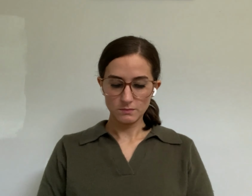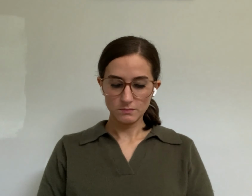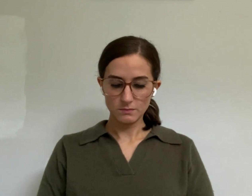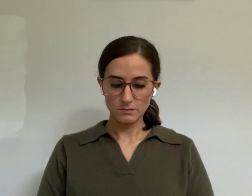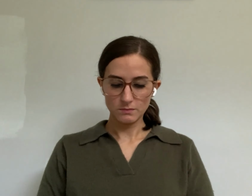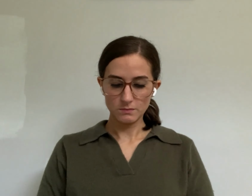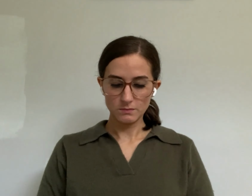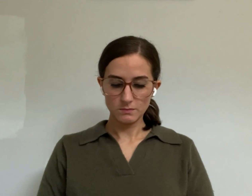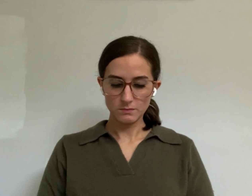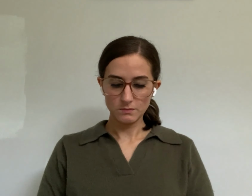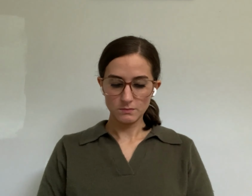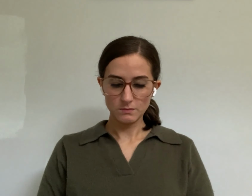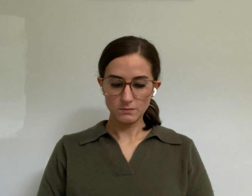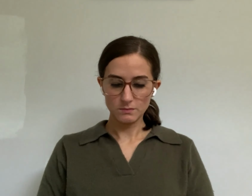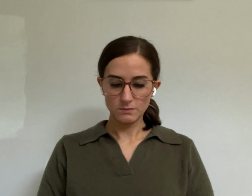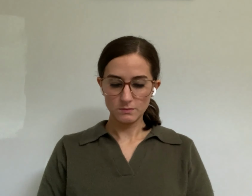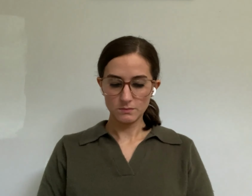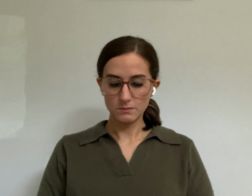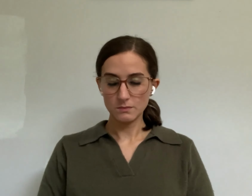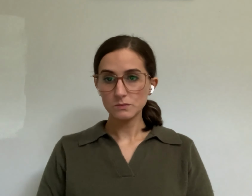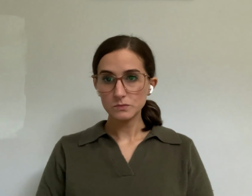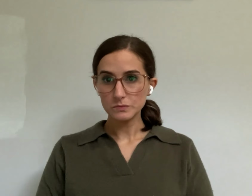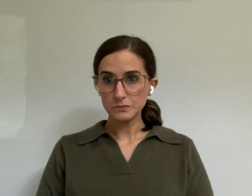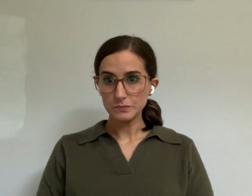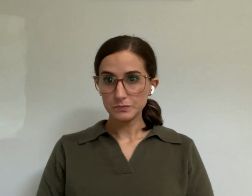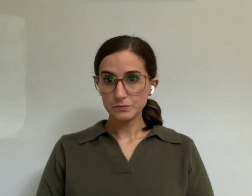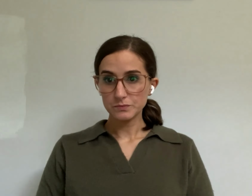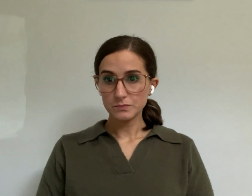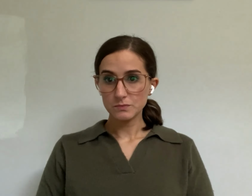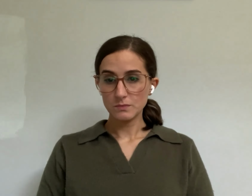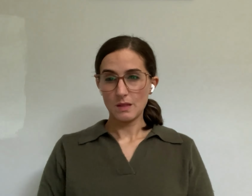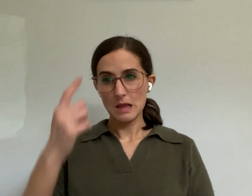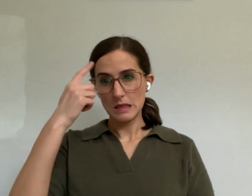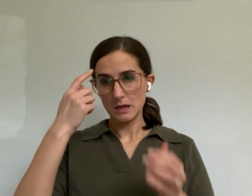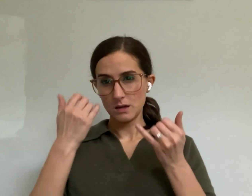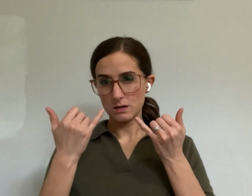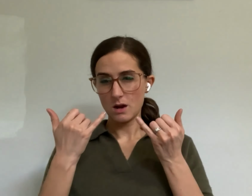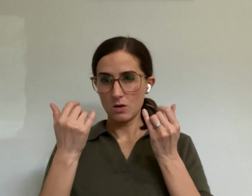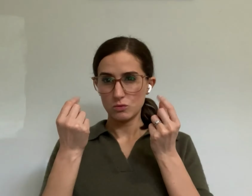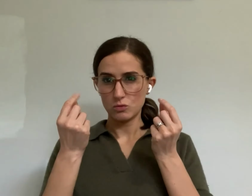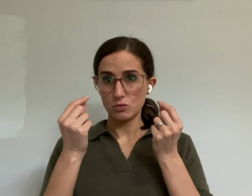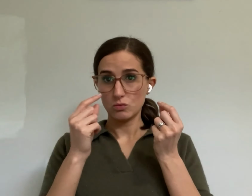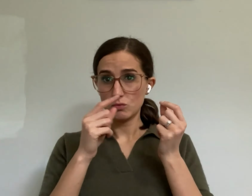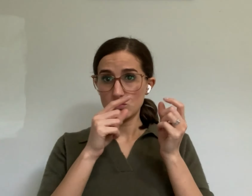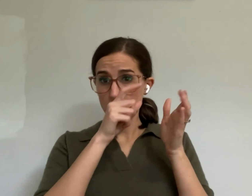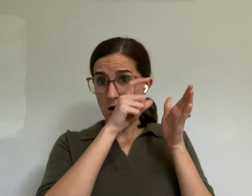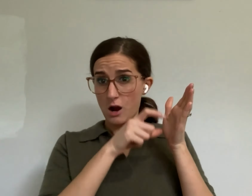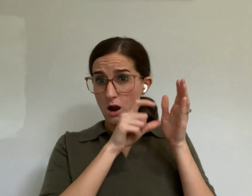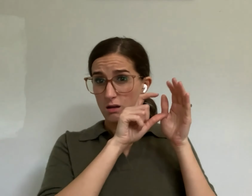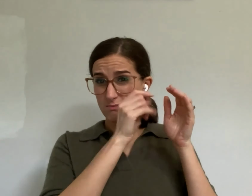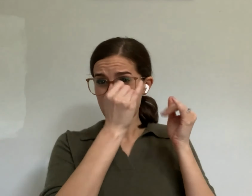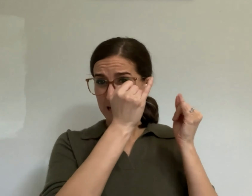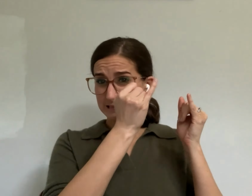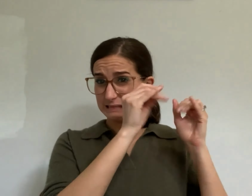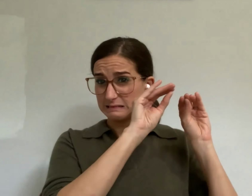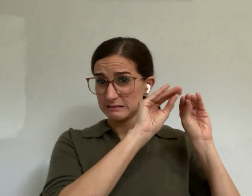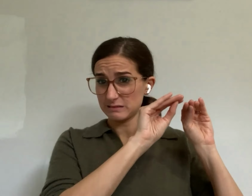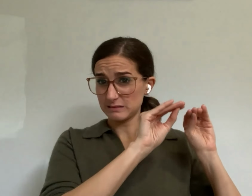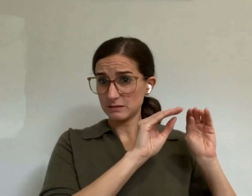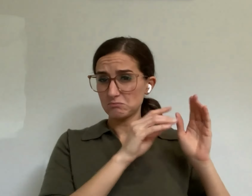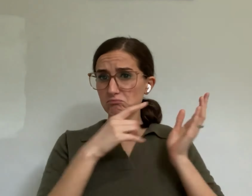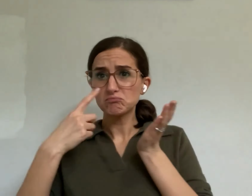All right, what I think we should do now is just go through the ideas and make sure that we're all understanding what the idea